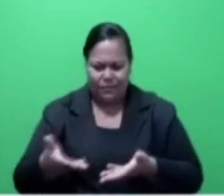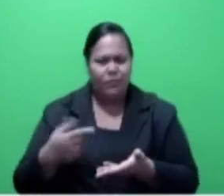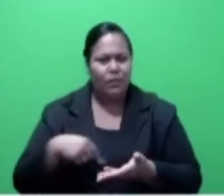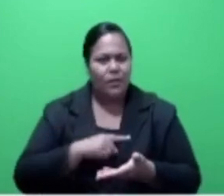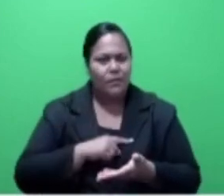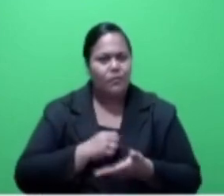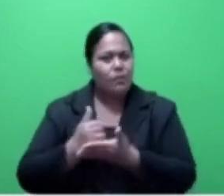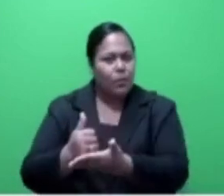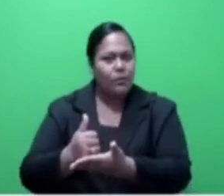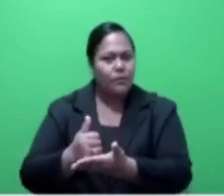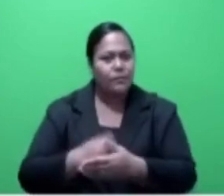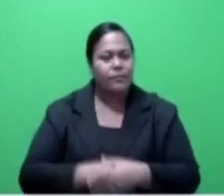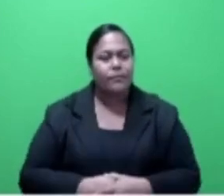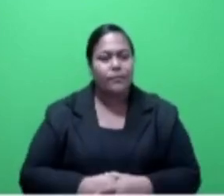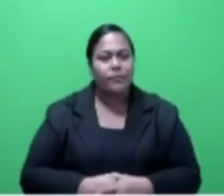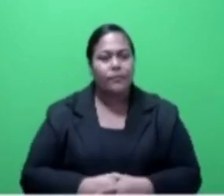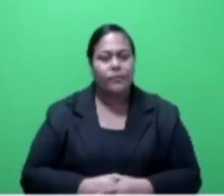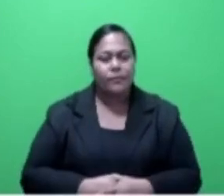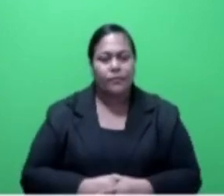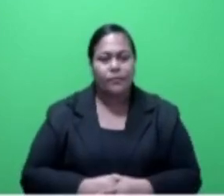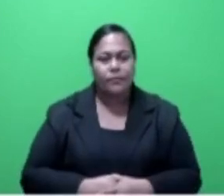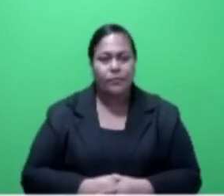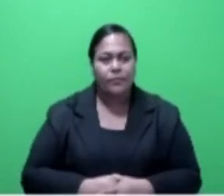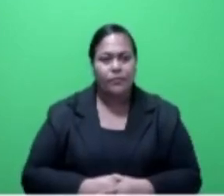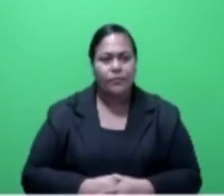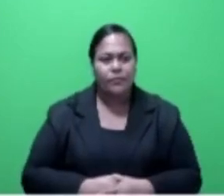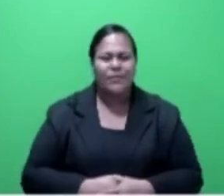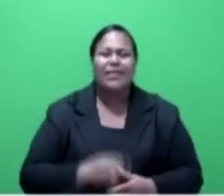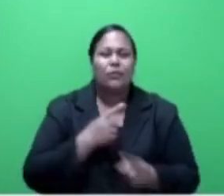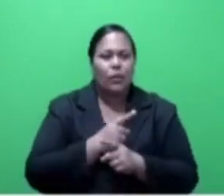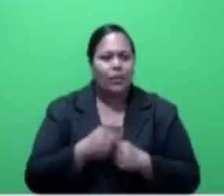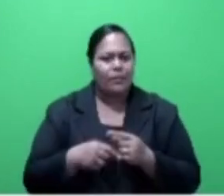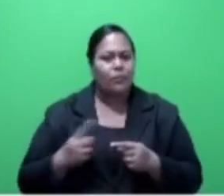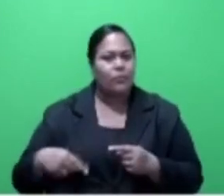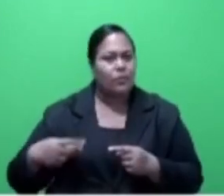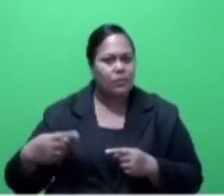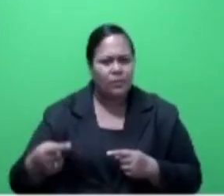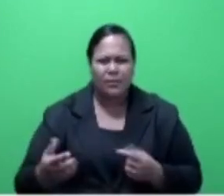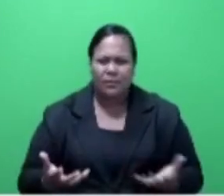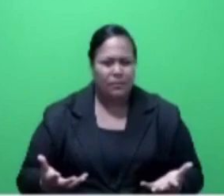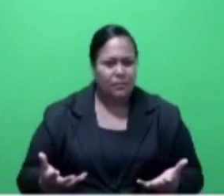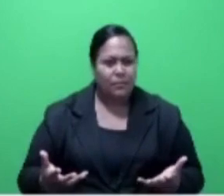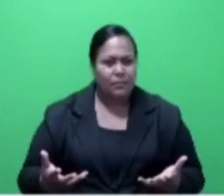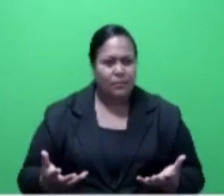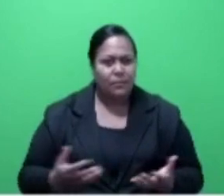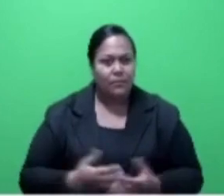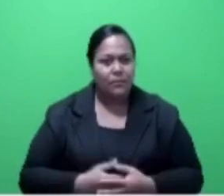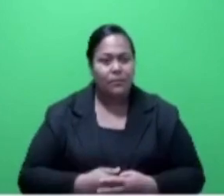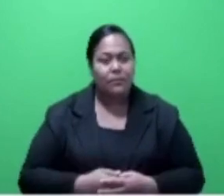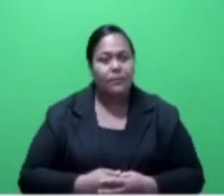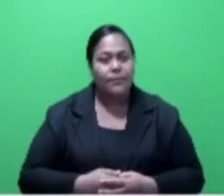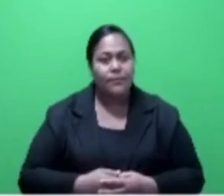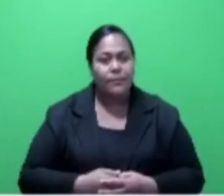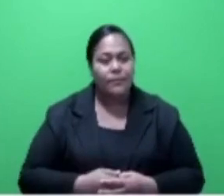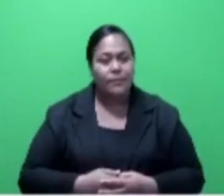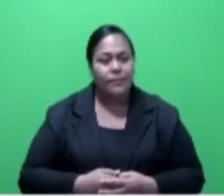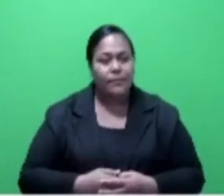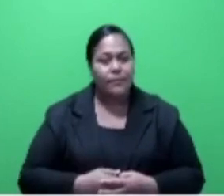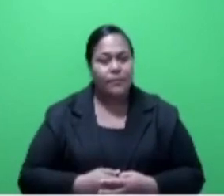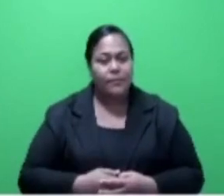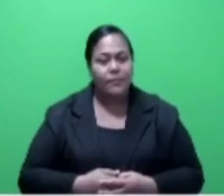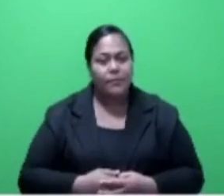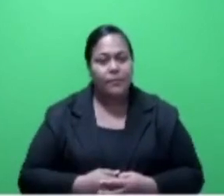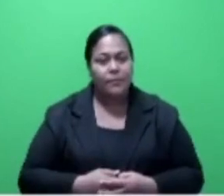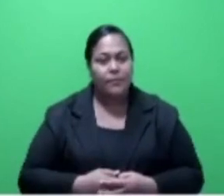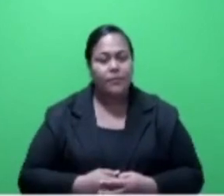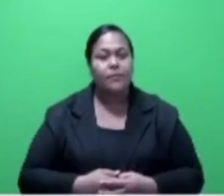None whatsoever. Mr. Speaker, sir, and they talk about continuity. Mr. Speaker, sir, one of the things that this